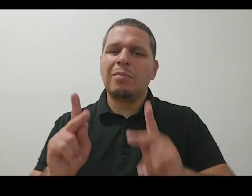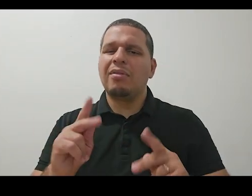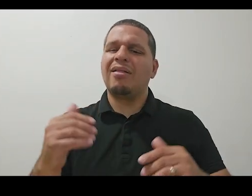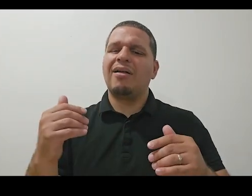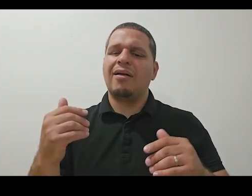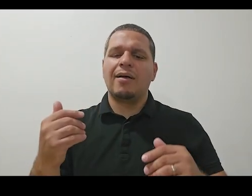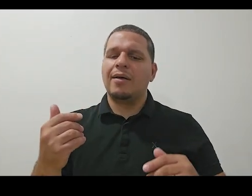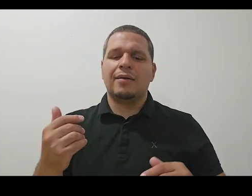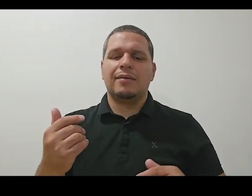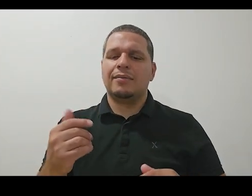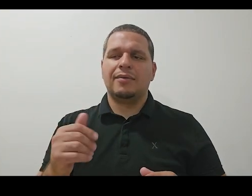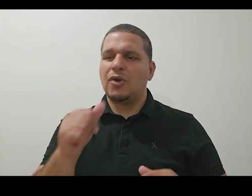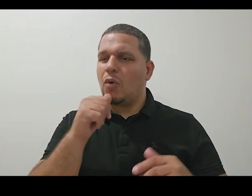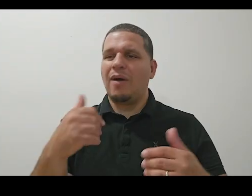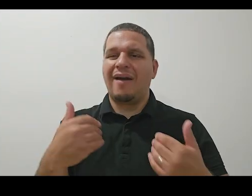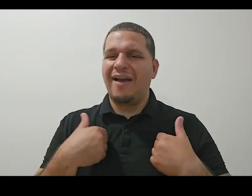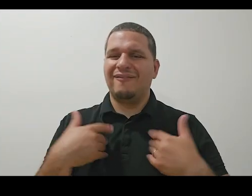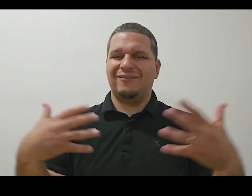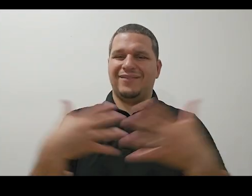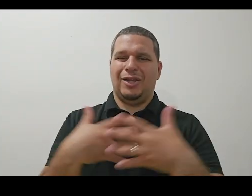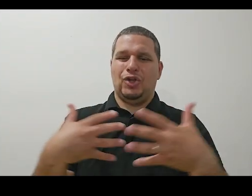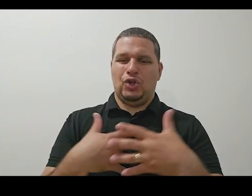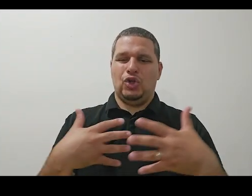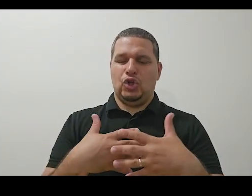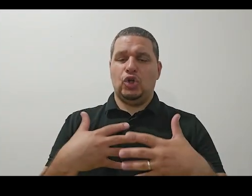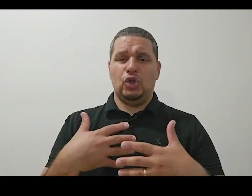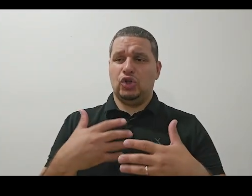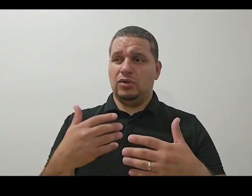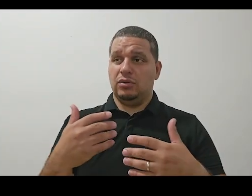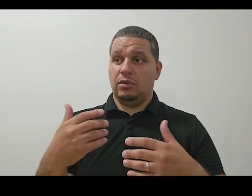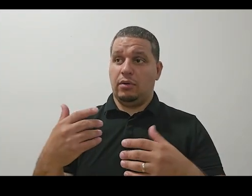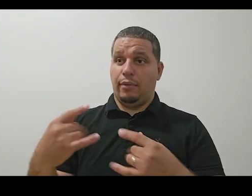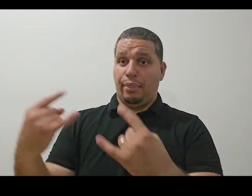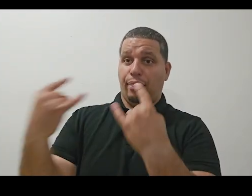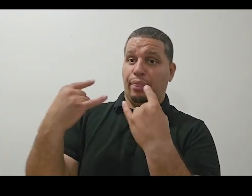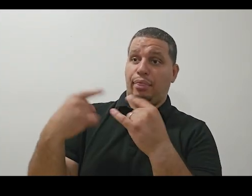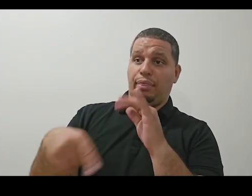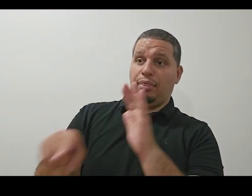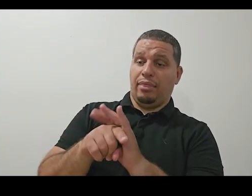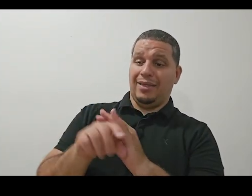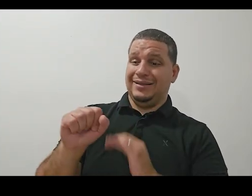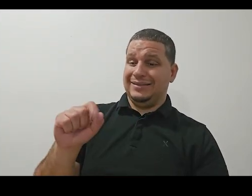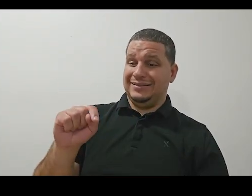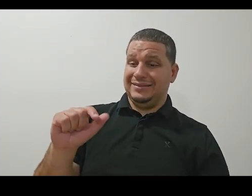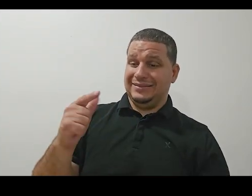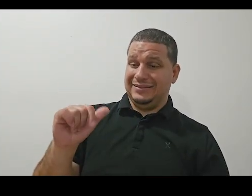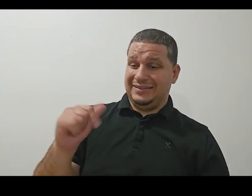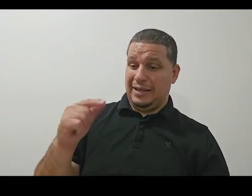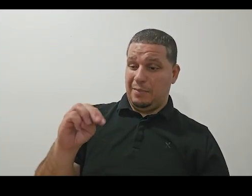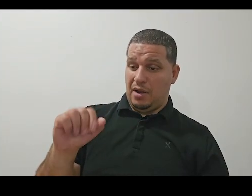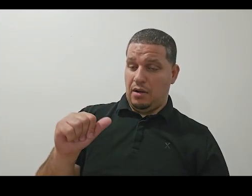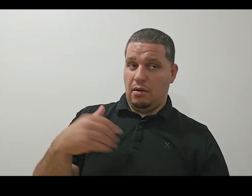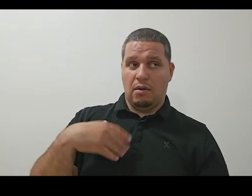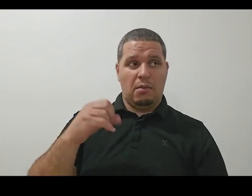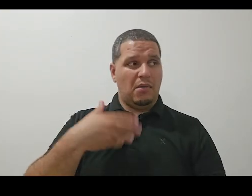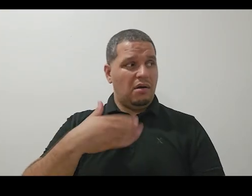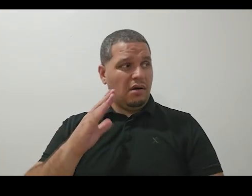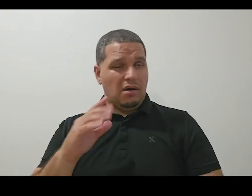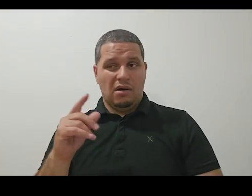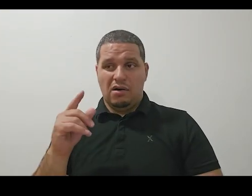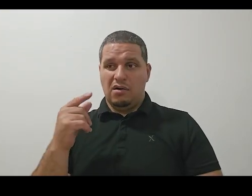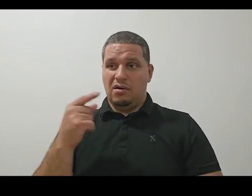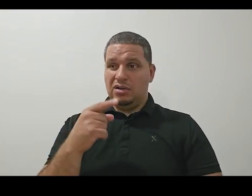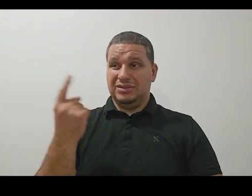People just have not having the fear of being ridiculed or having that stigma of, oh my